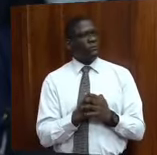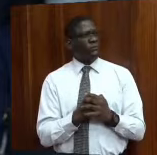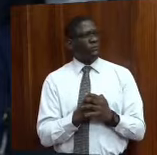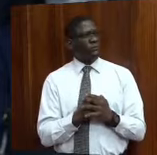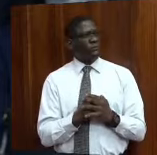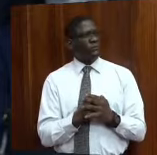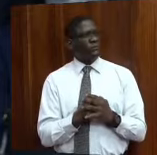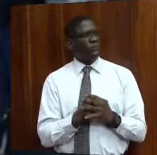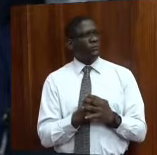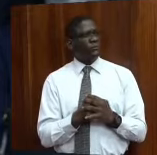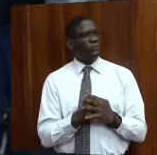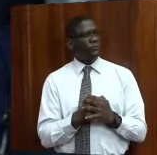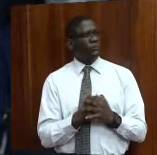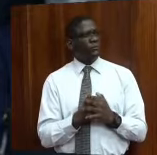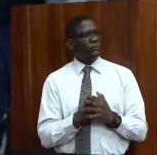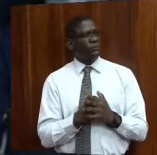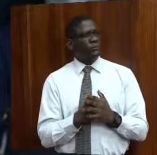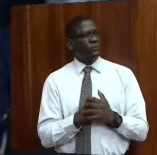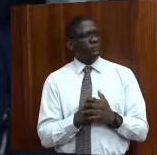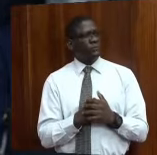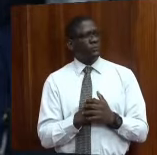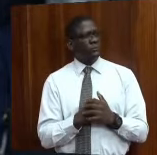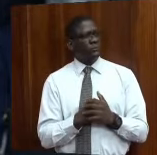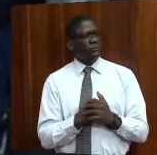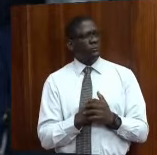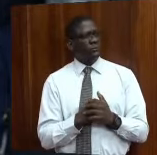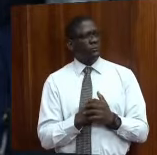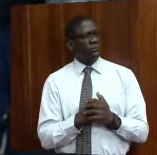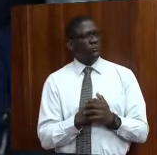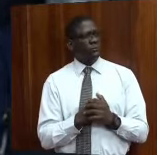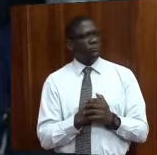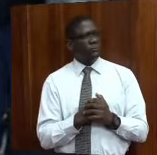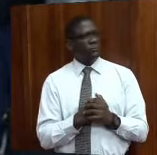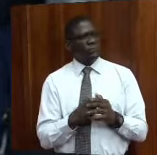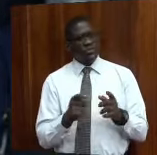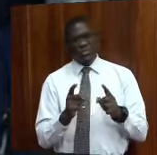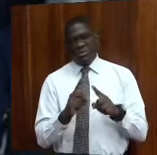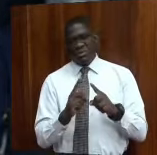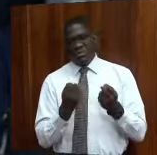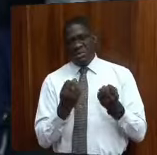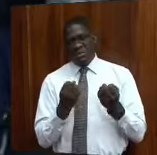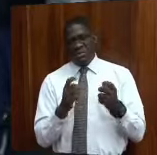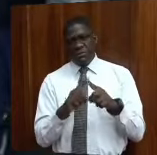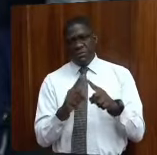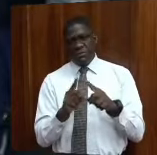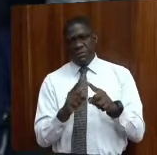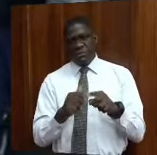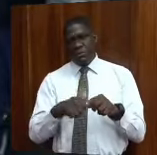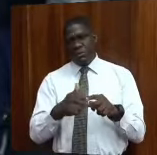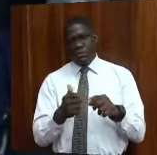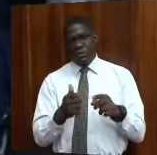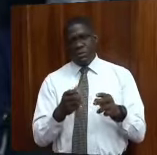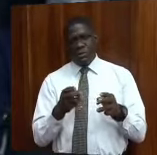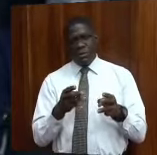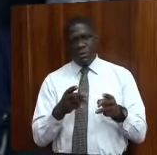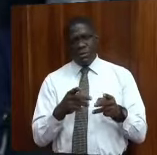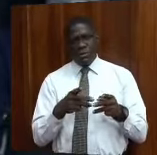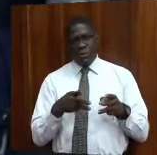Bank, IDA, 2.056 million. Caribbean Development Fund, 1.06 million. And other donors,